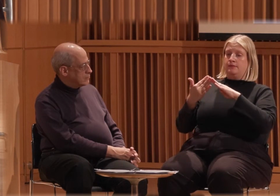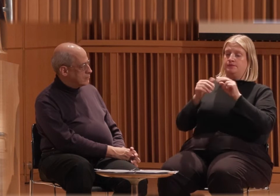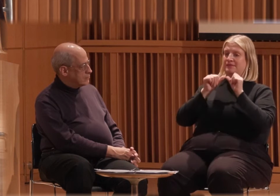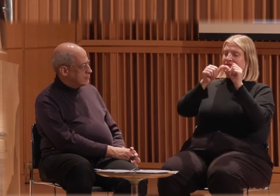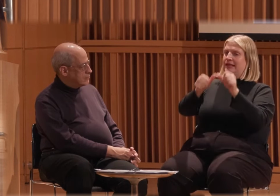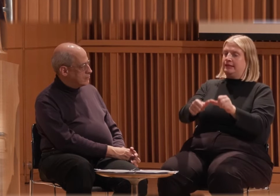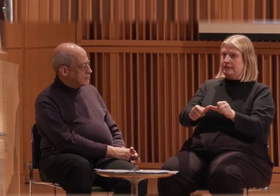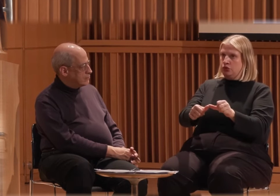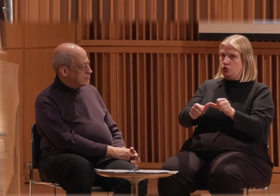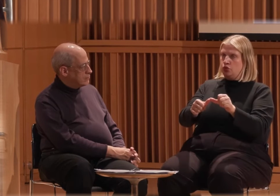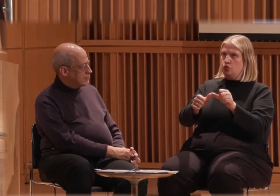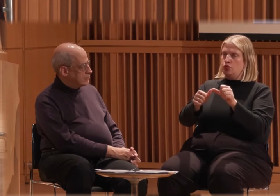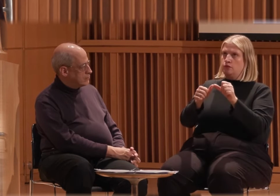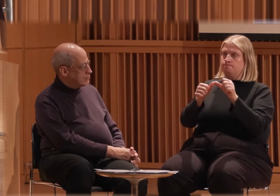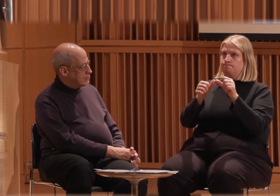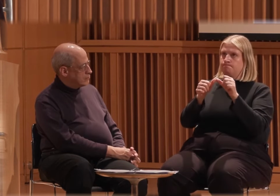continue to make those